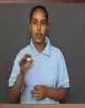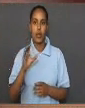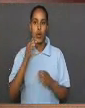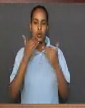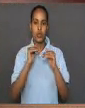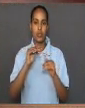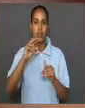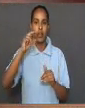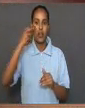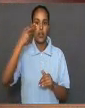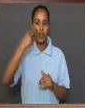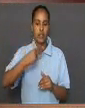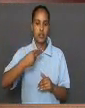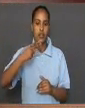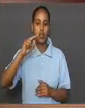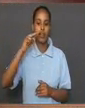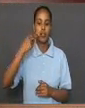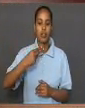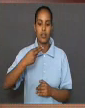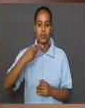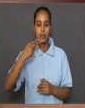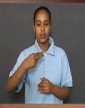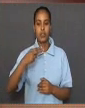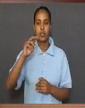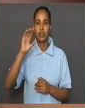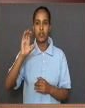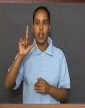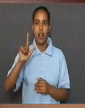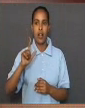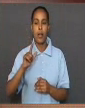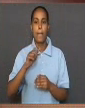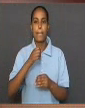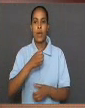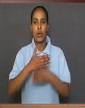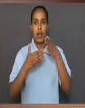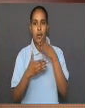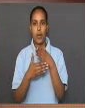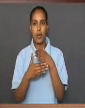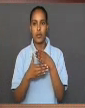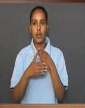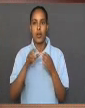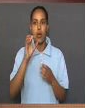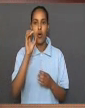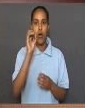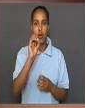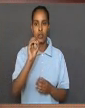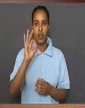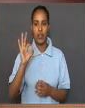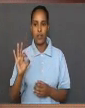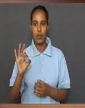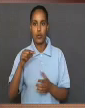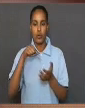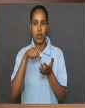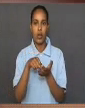Concentrated nitric acid and other oxidizing agents build up the oxide film to the